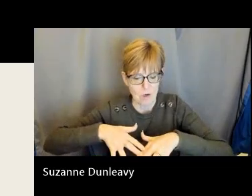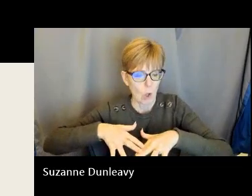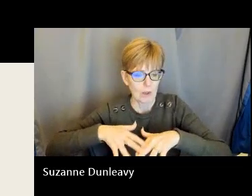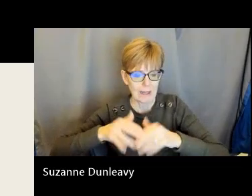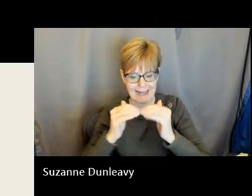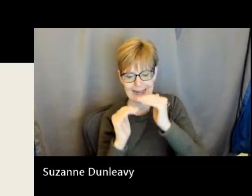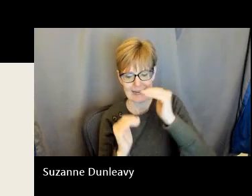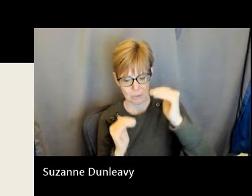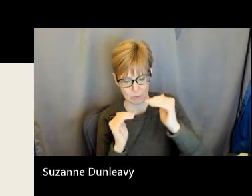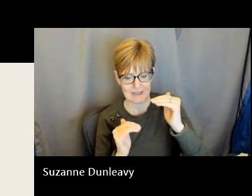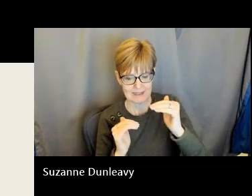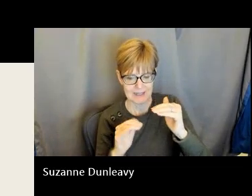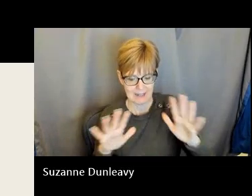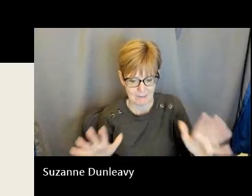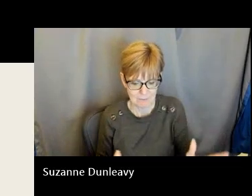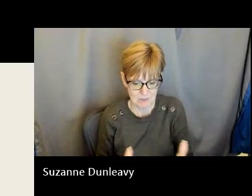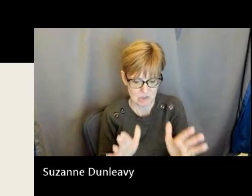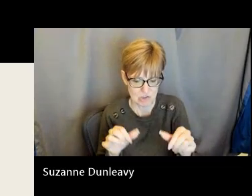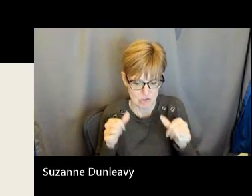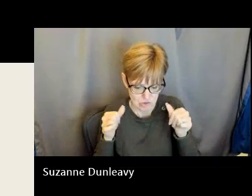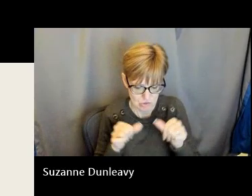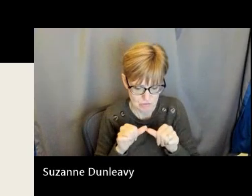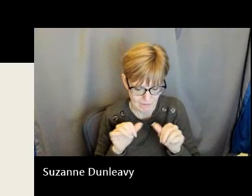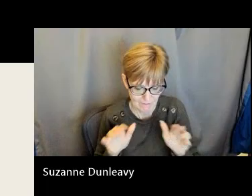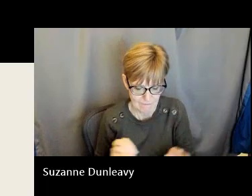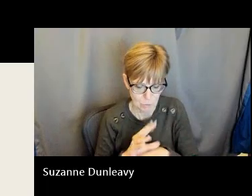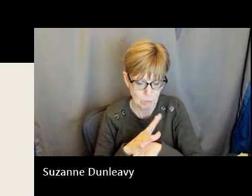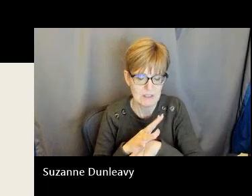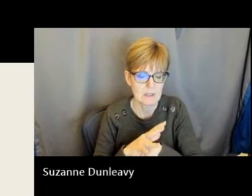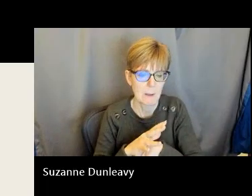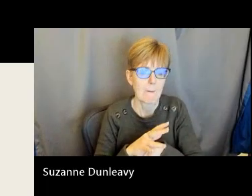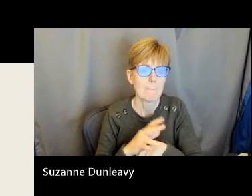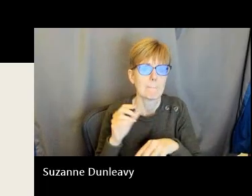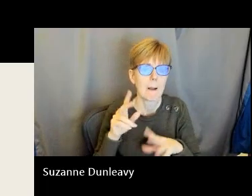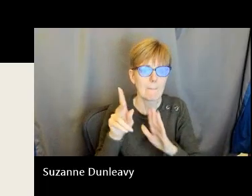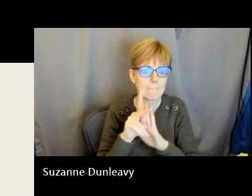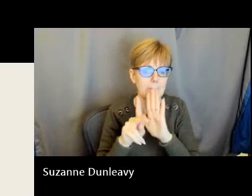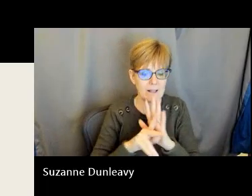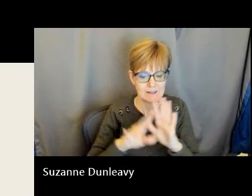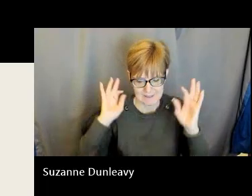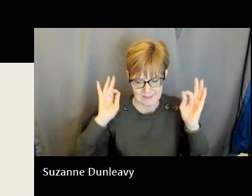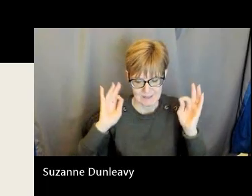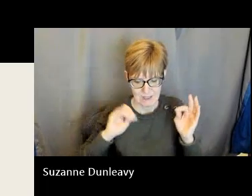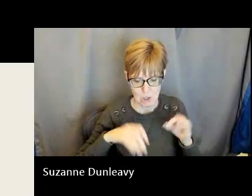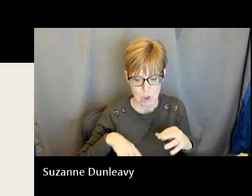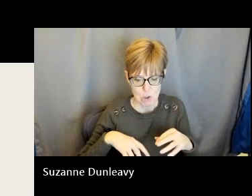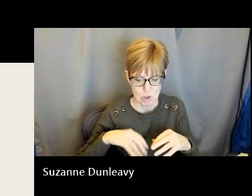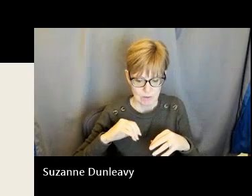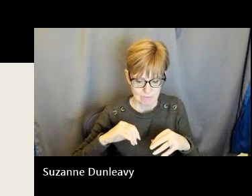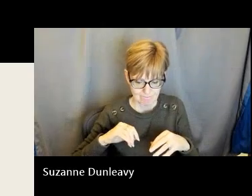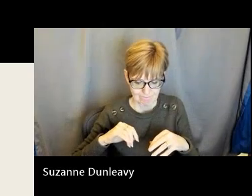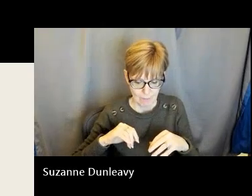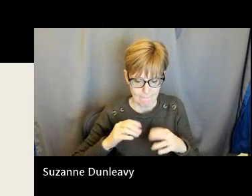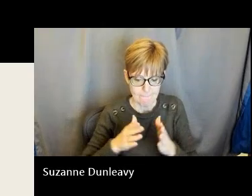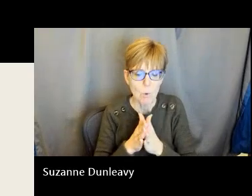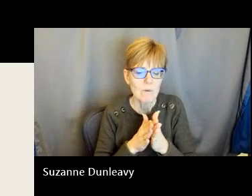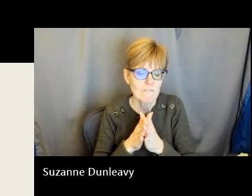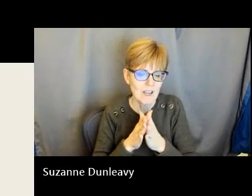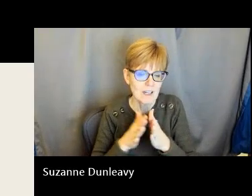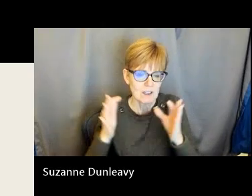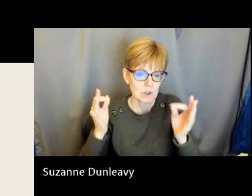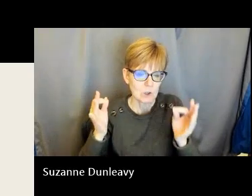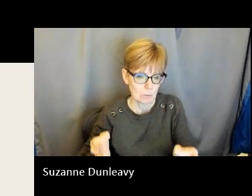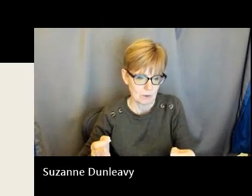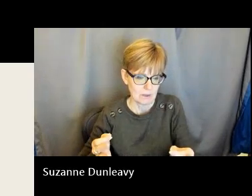and policy-driven determinants. These disparities appear across nearly every single